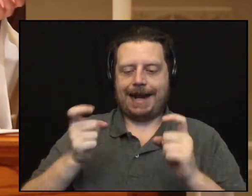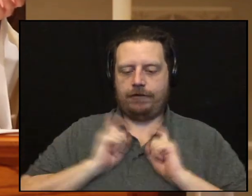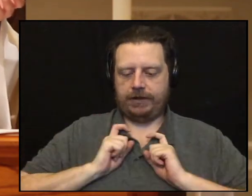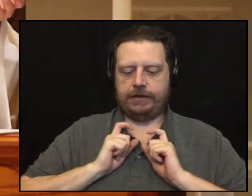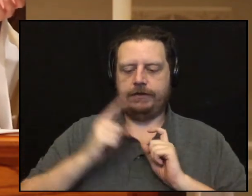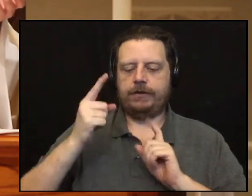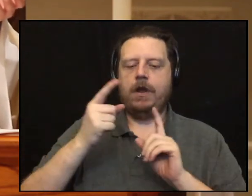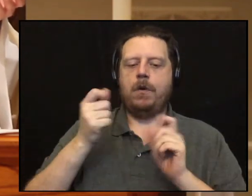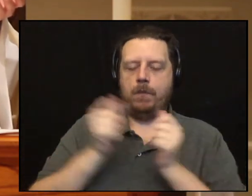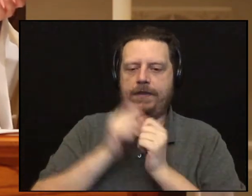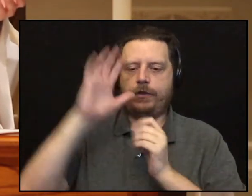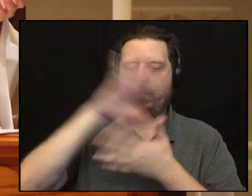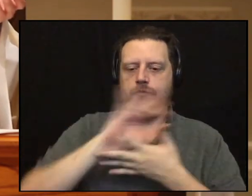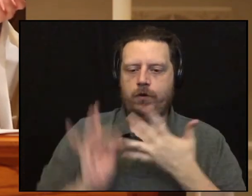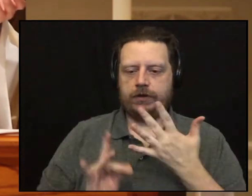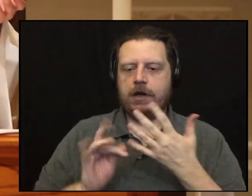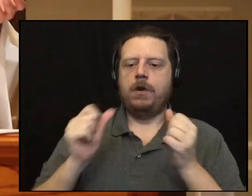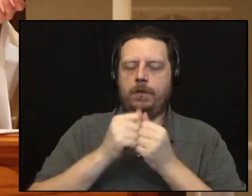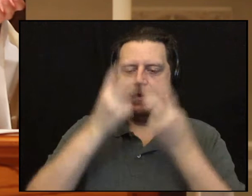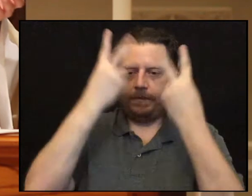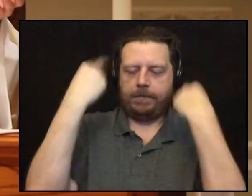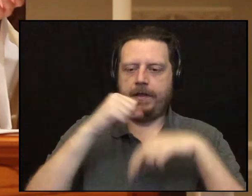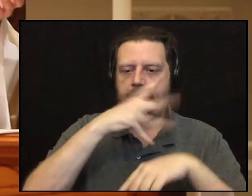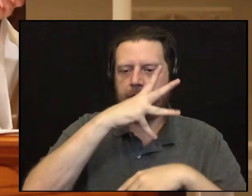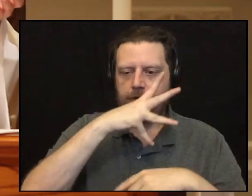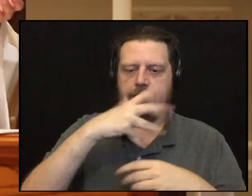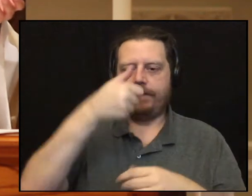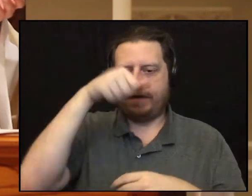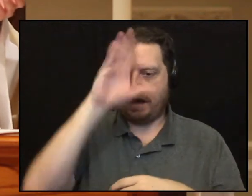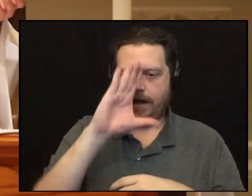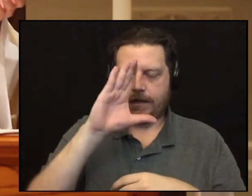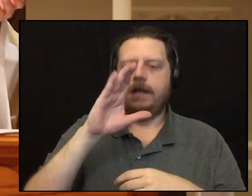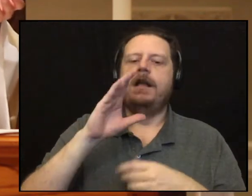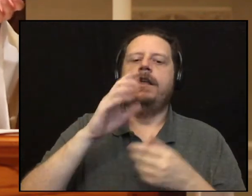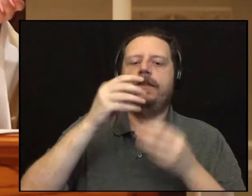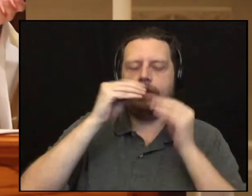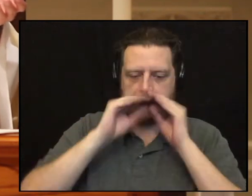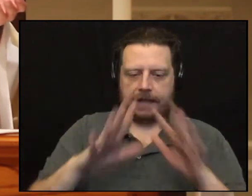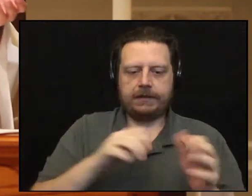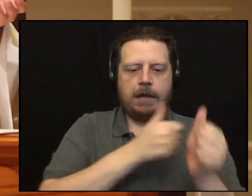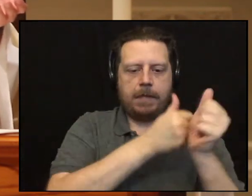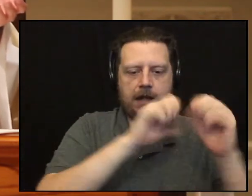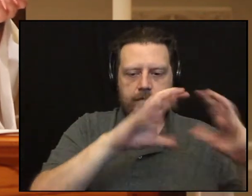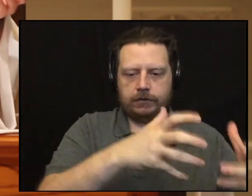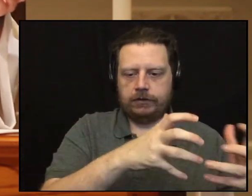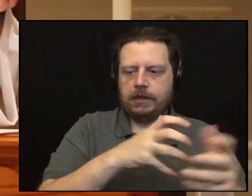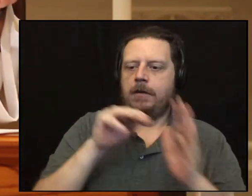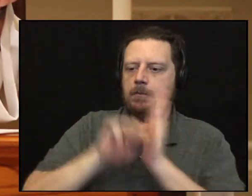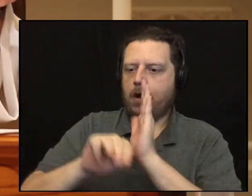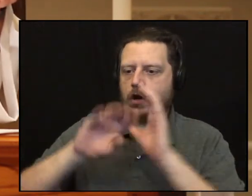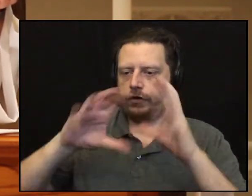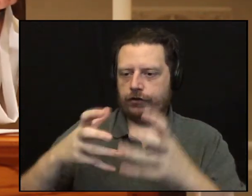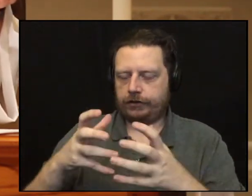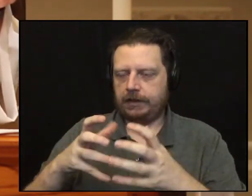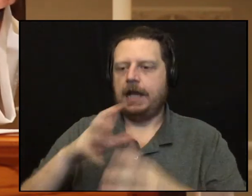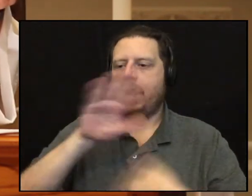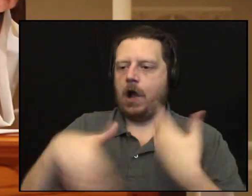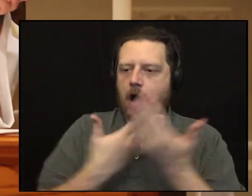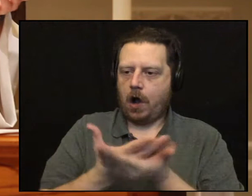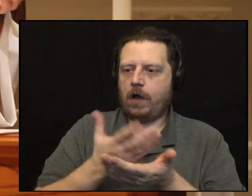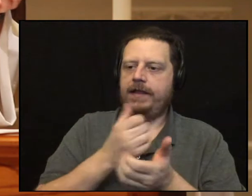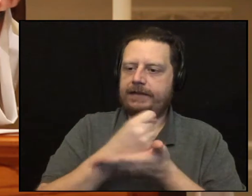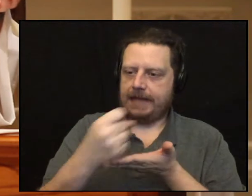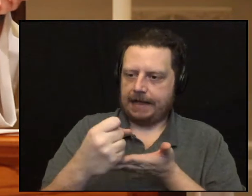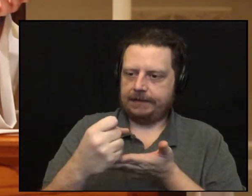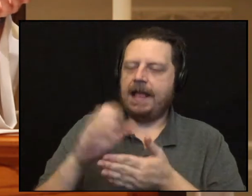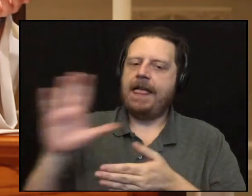most blessed Virgin Mary, Mother of God, with your blessed apostles and glorious martyrs, and with all the saints on